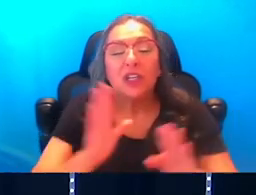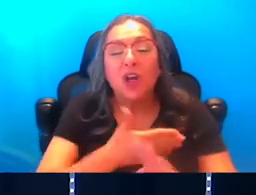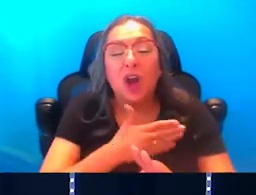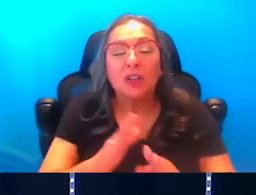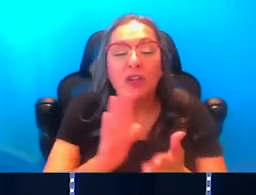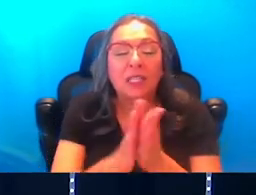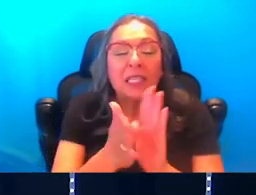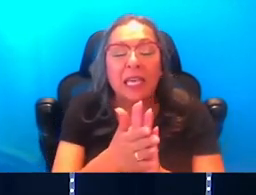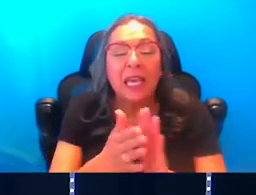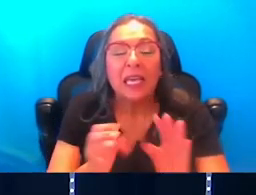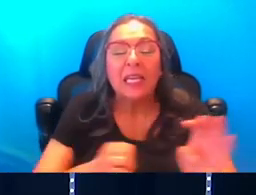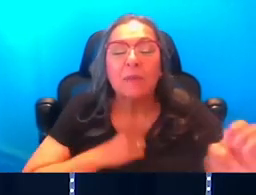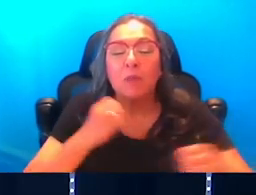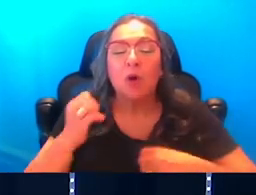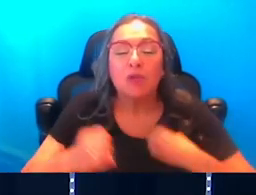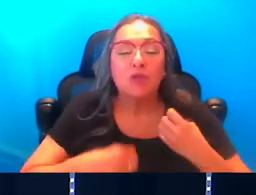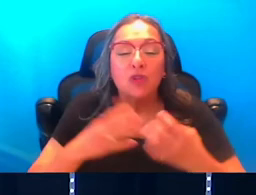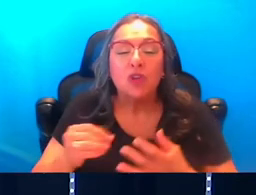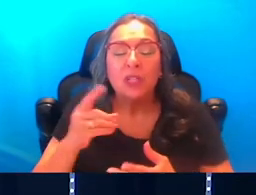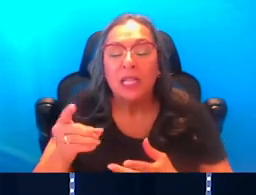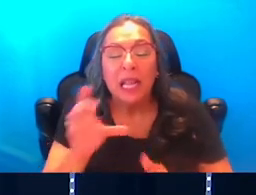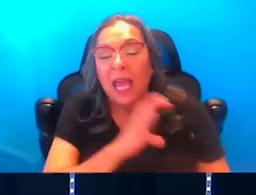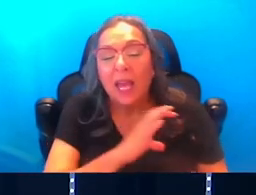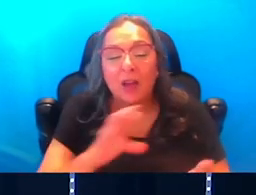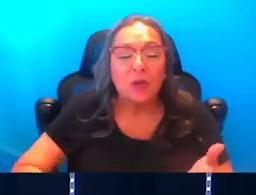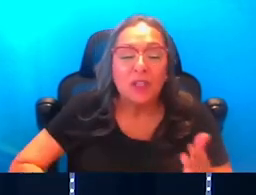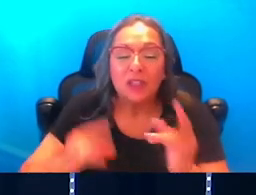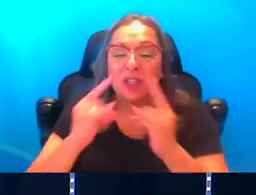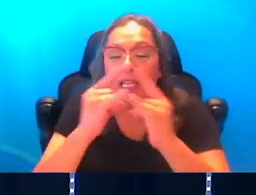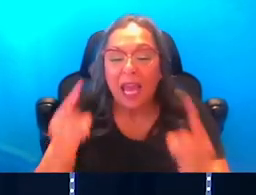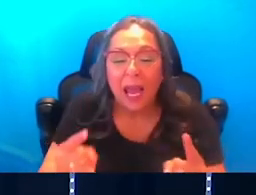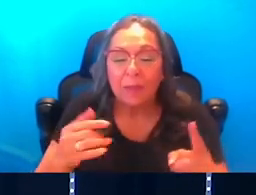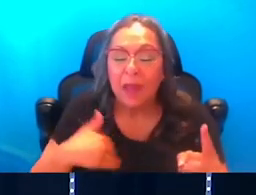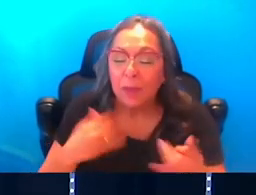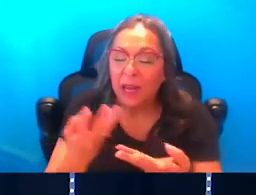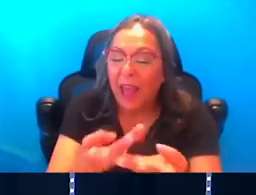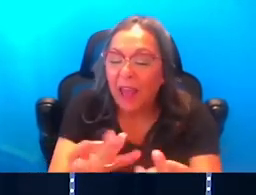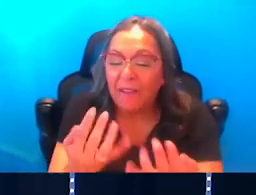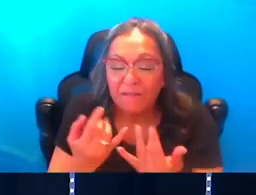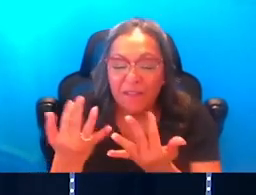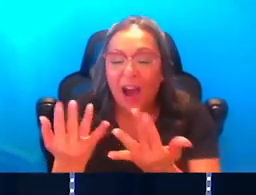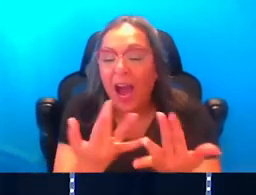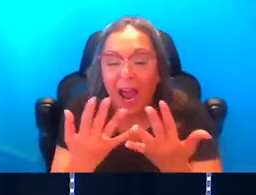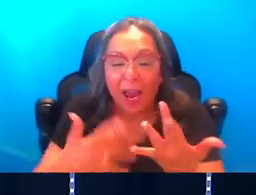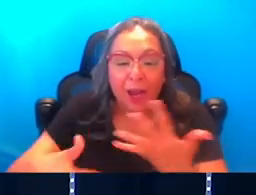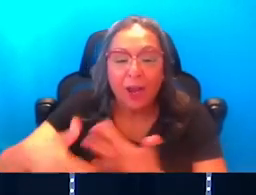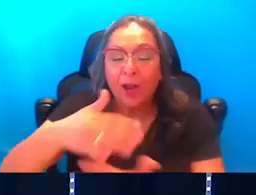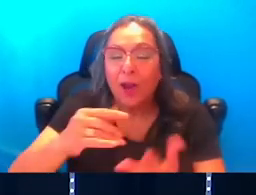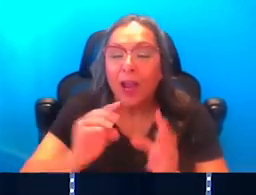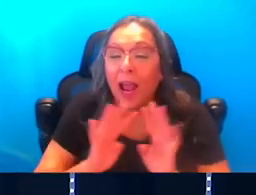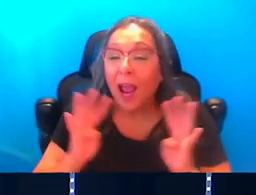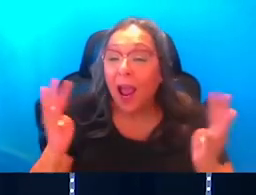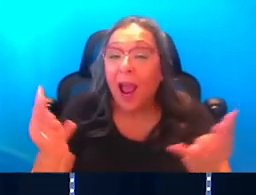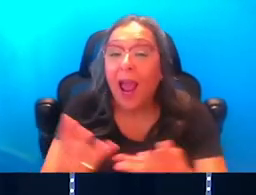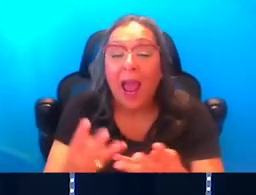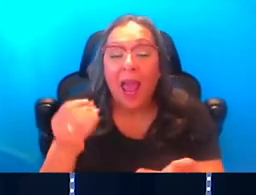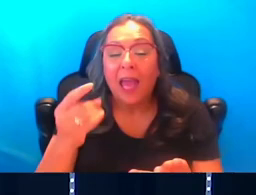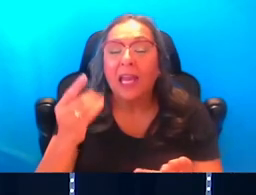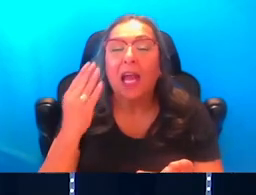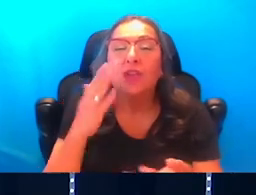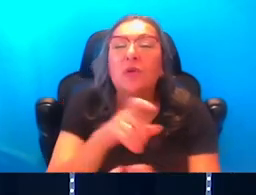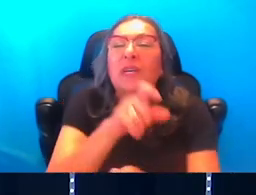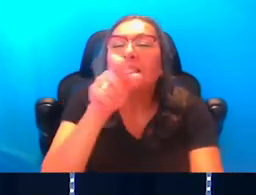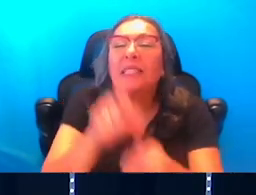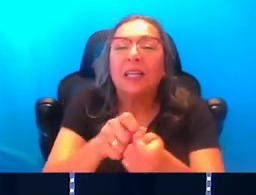to Christian camp, and on the last day, and they'd have the bonfire, you know, and they'd have the whole walk forward and all the thing. Like, I knew exactly what to say to